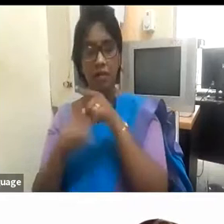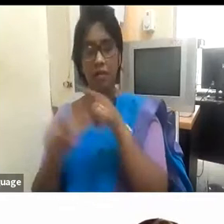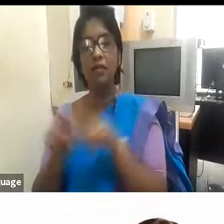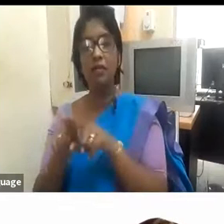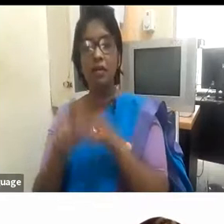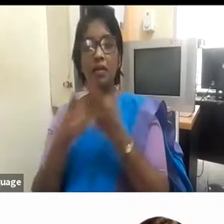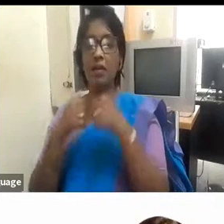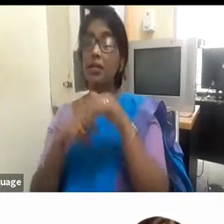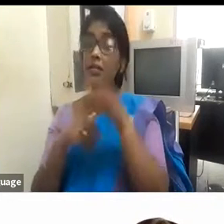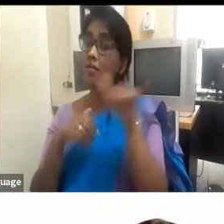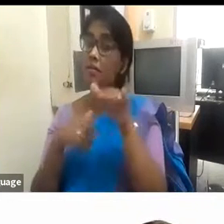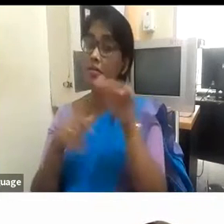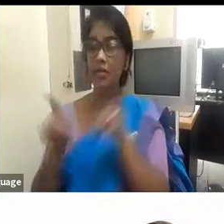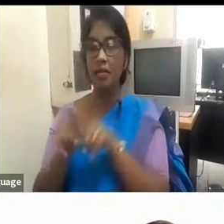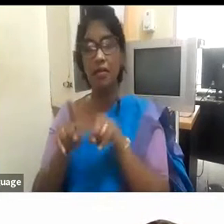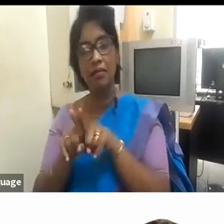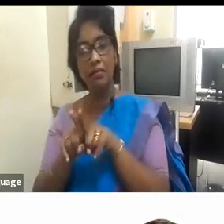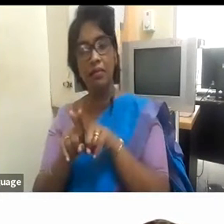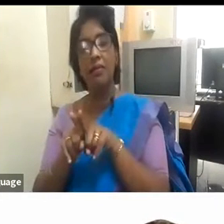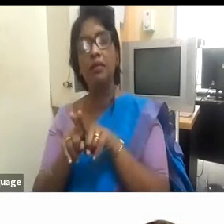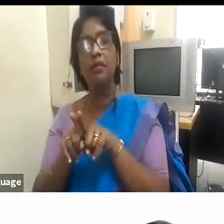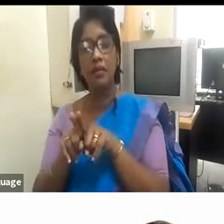and also